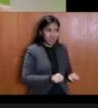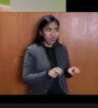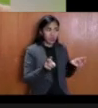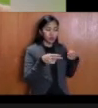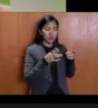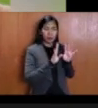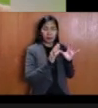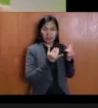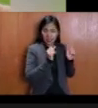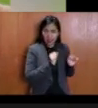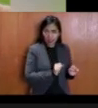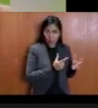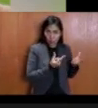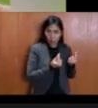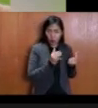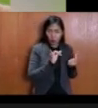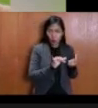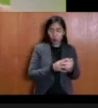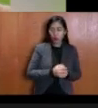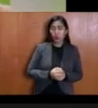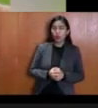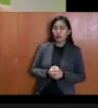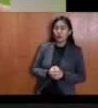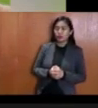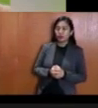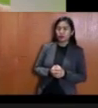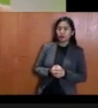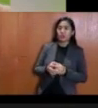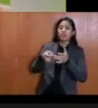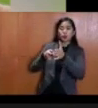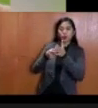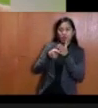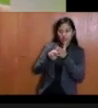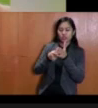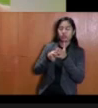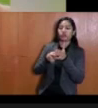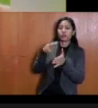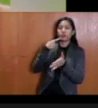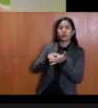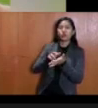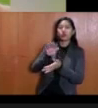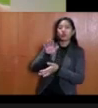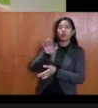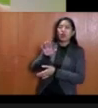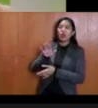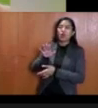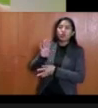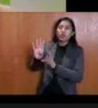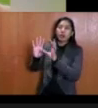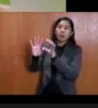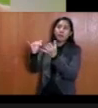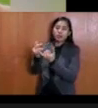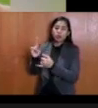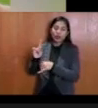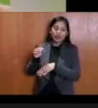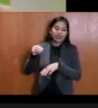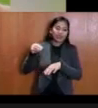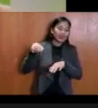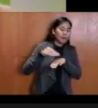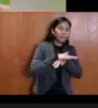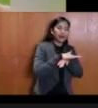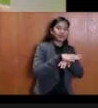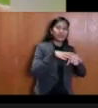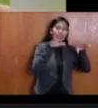No, the reporting is you're required to report your climate impact, right? And there will be guidance on how to report your